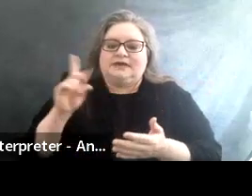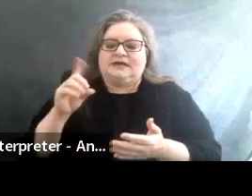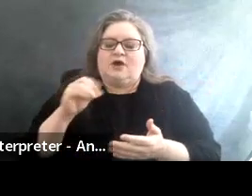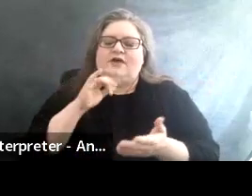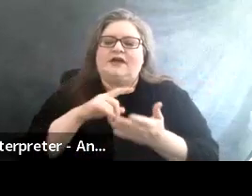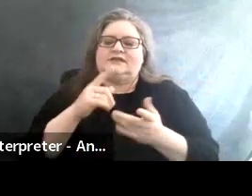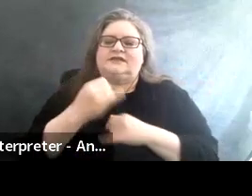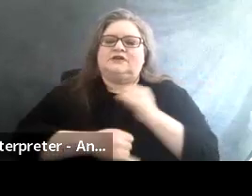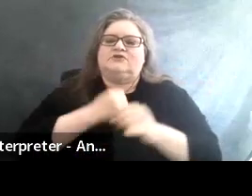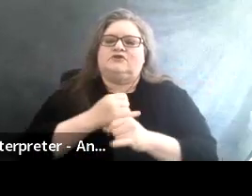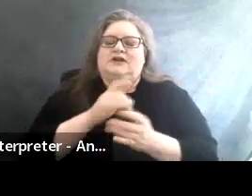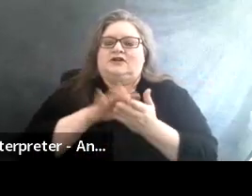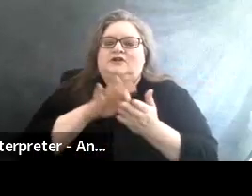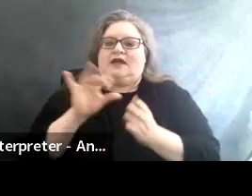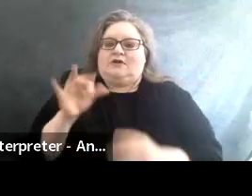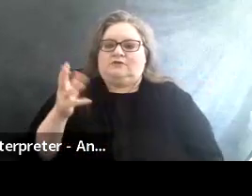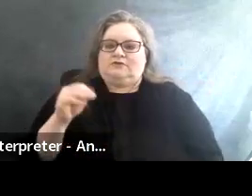international accounting firm, but I work